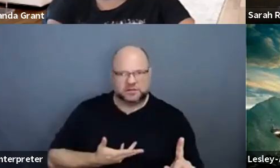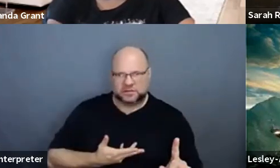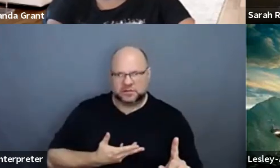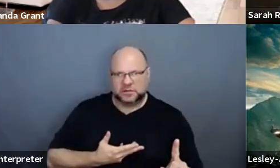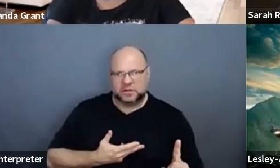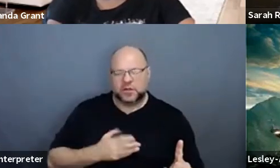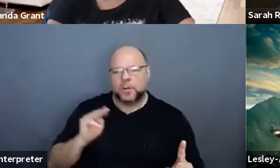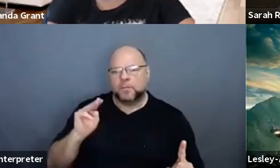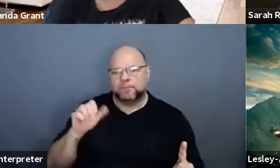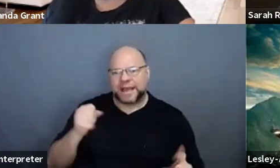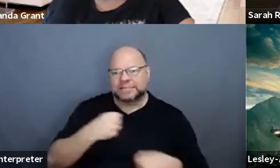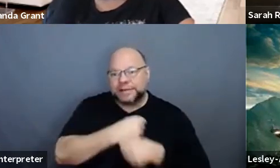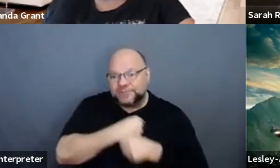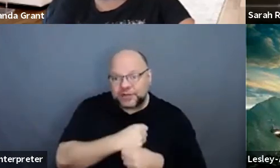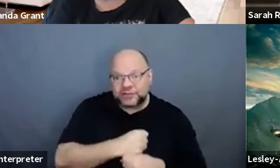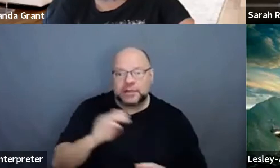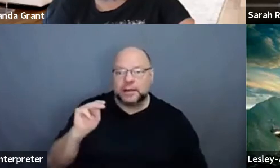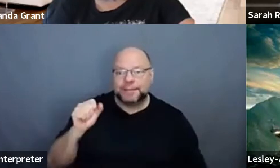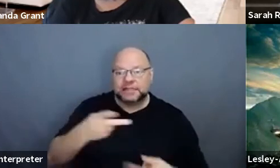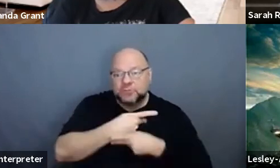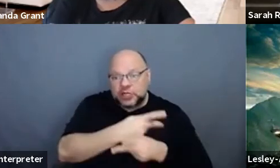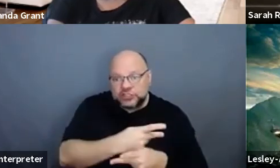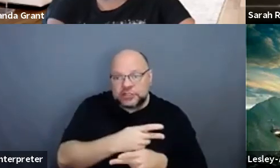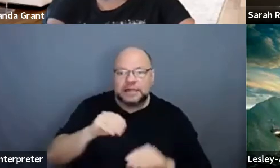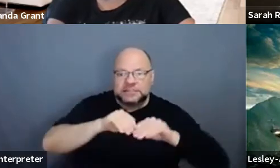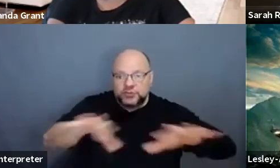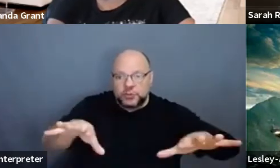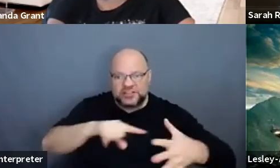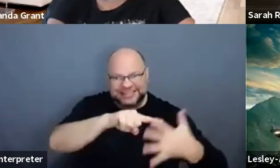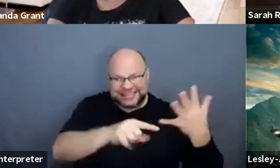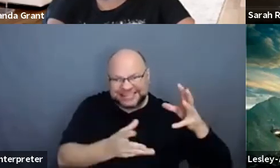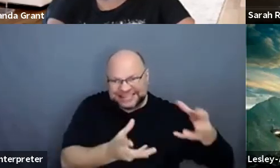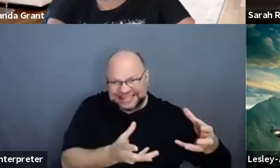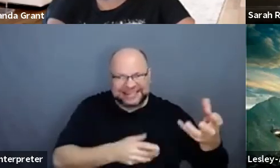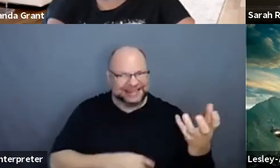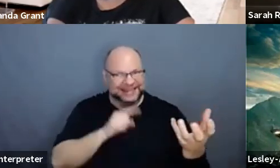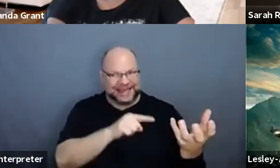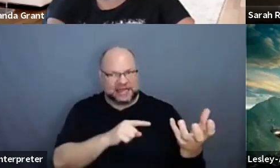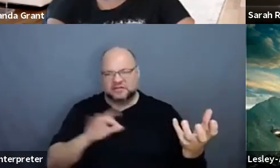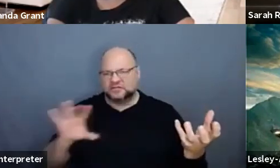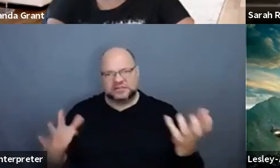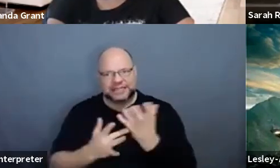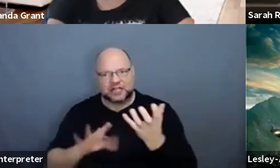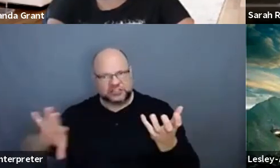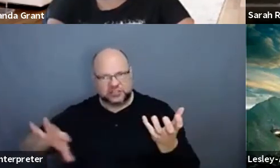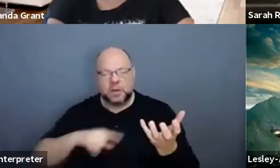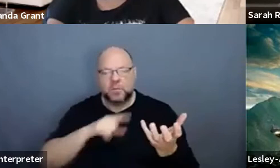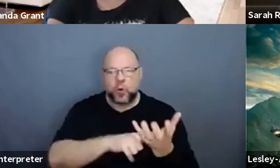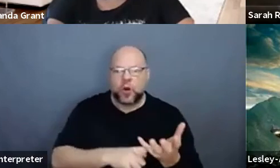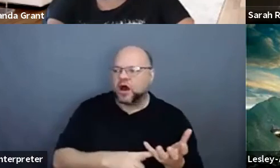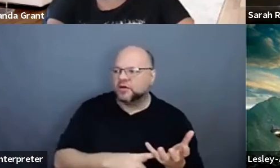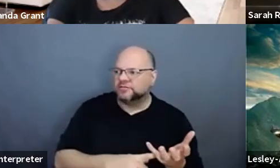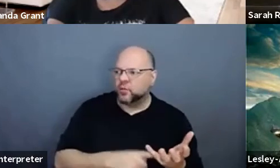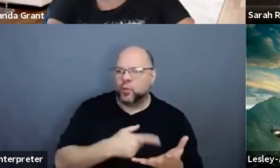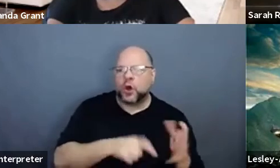mass manufacturing, mass production, mass distribution, it is sort of coming up with an archetype of what could